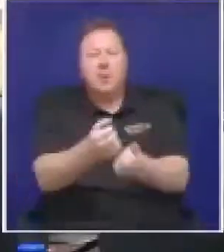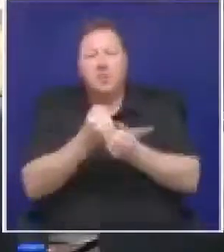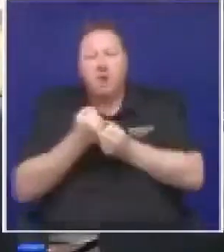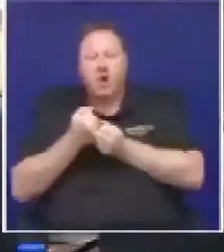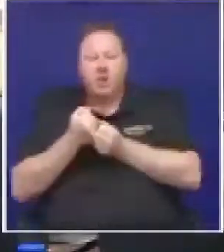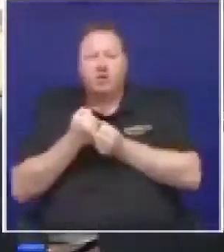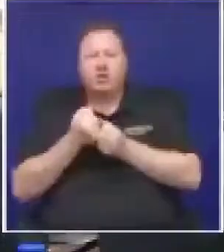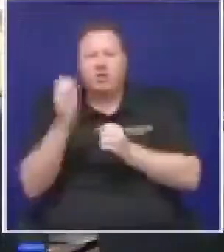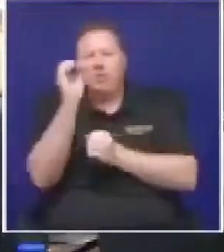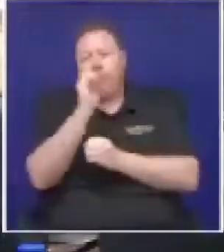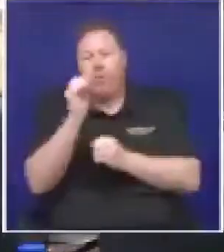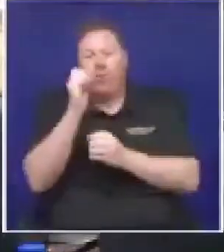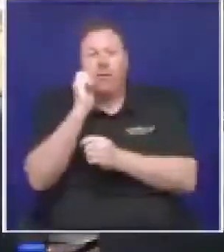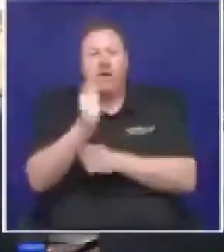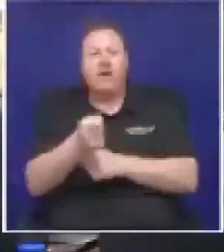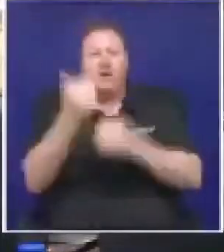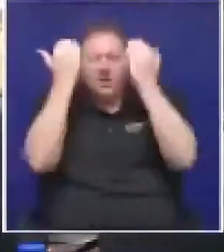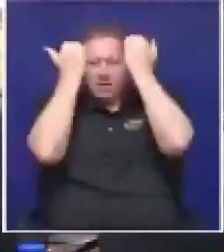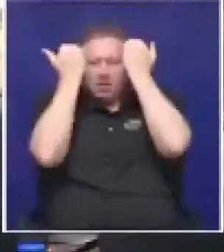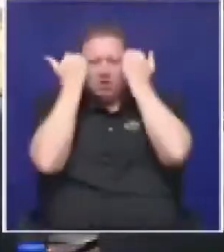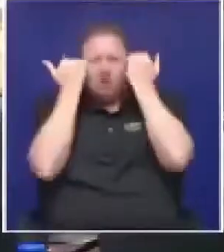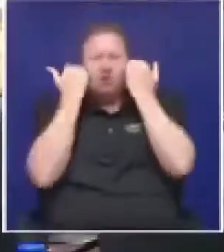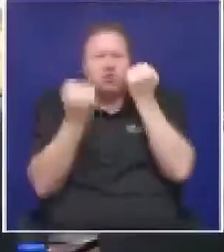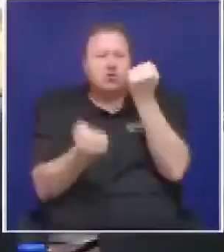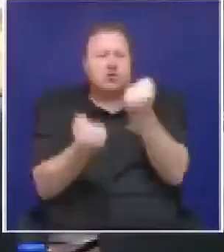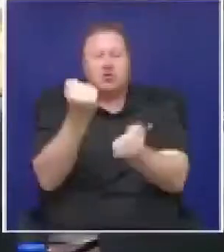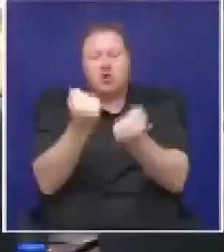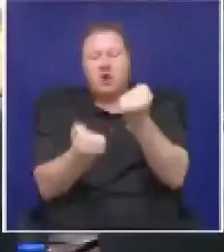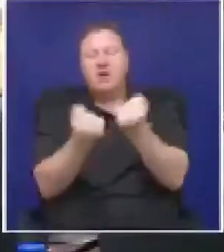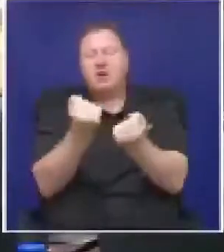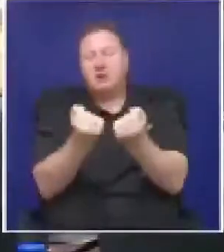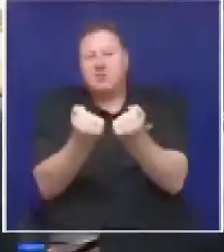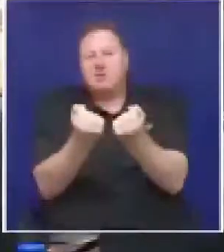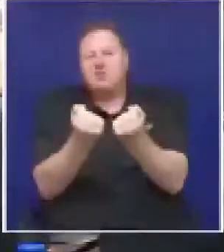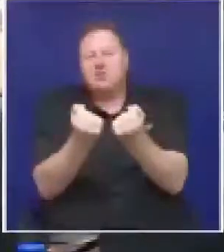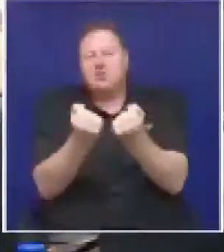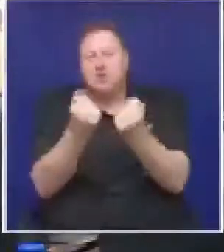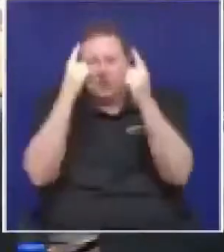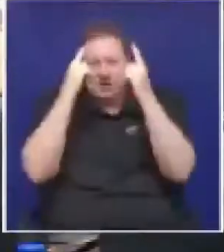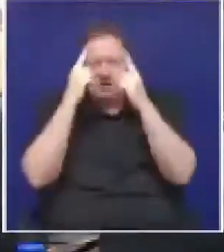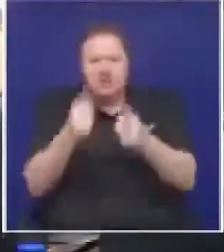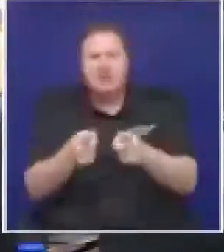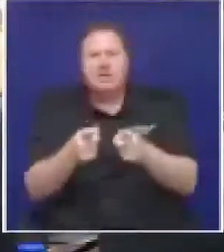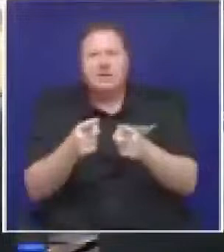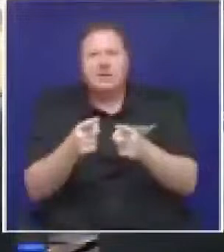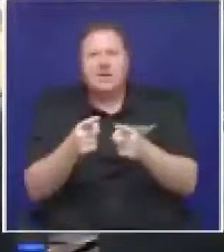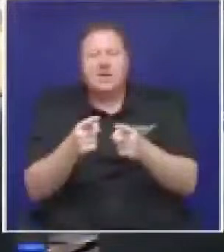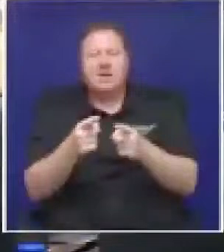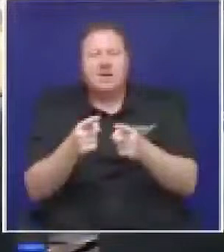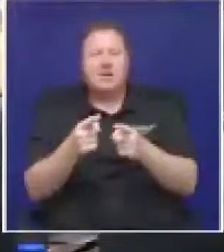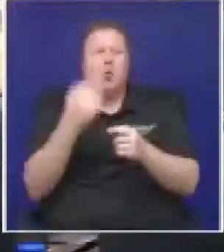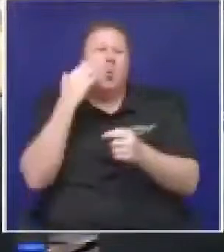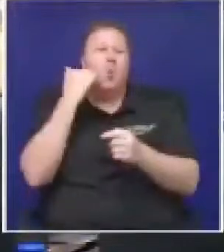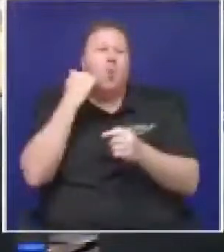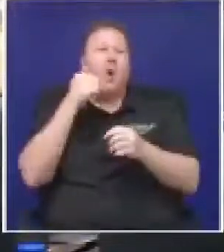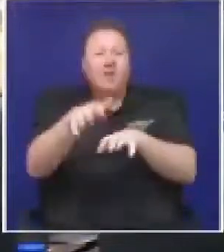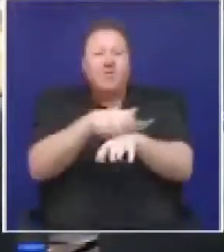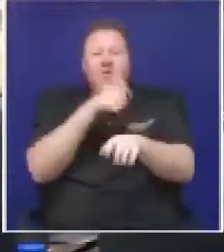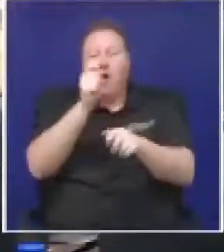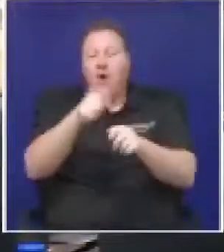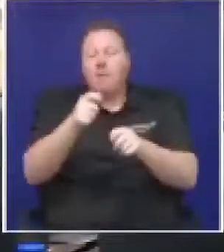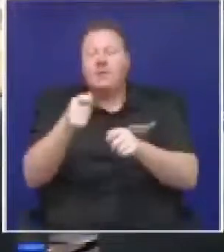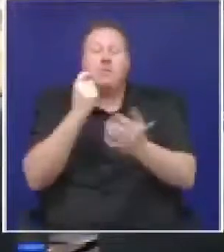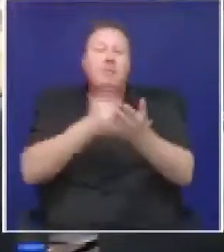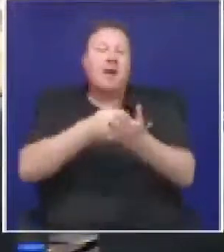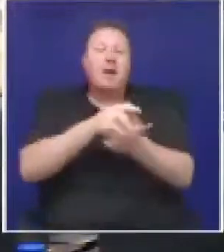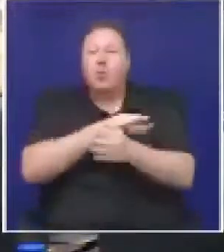where judges ultimately determine whether compensation is nil or billions of rands to the white farmers? And further,